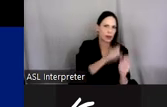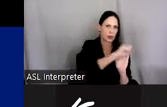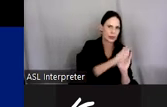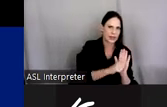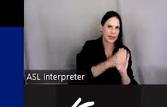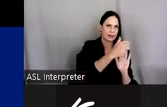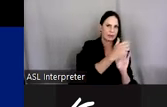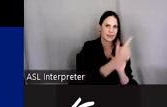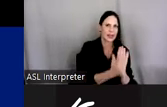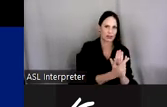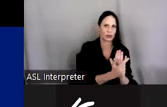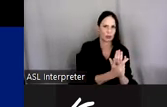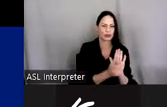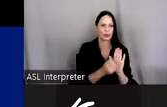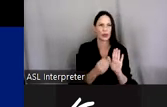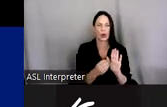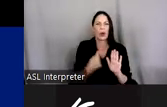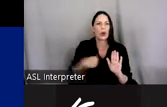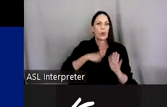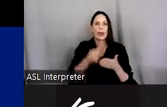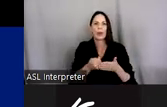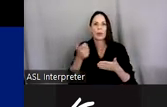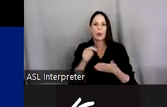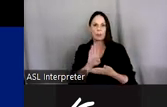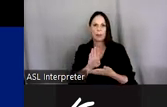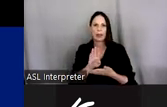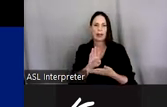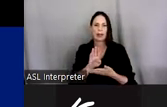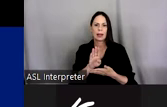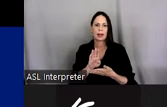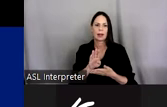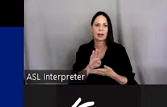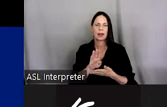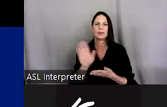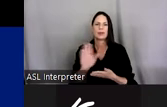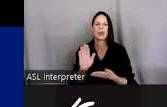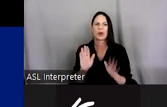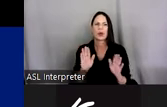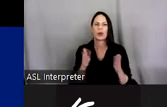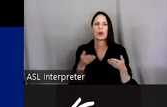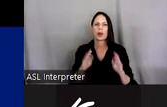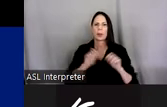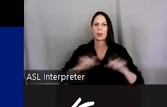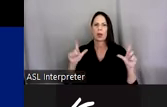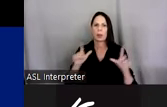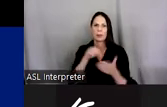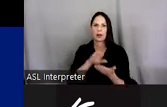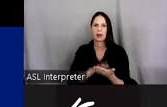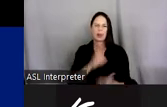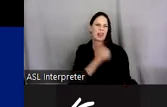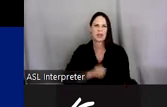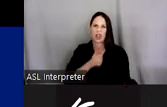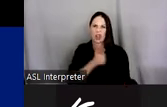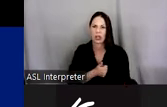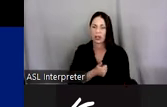there. So we just removed B, or let me pull the document. Sorry, guys. Can I jump